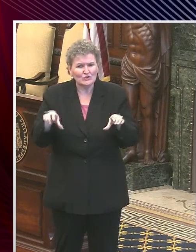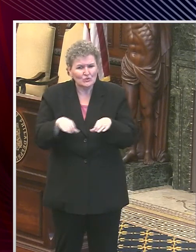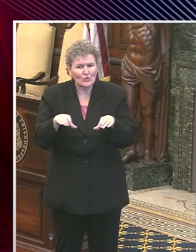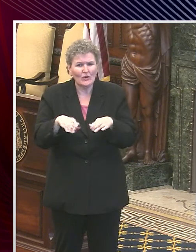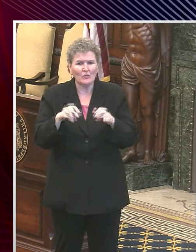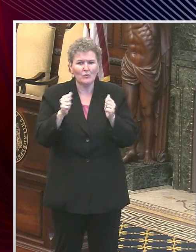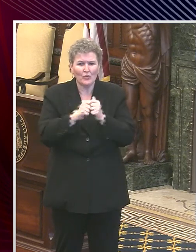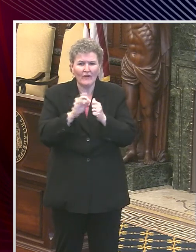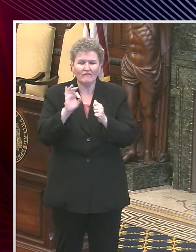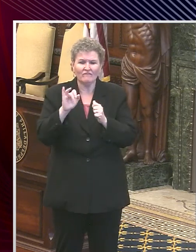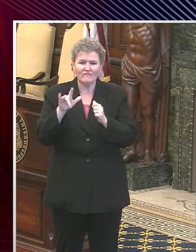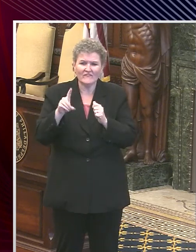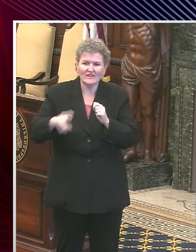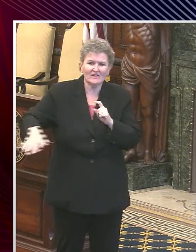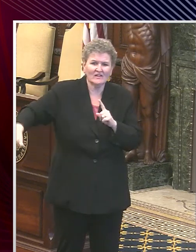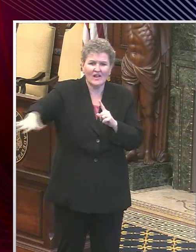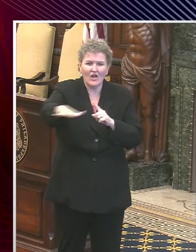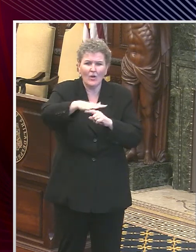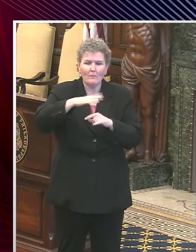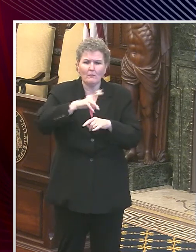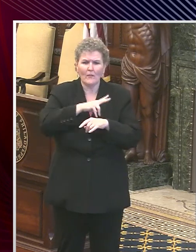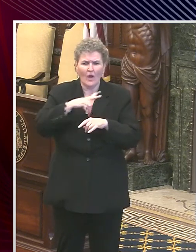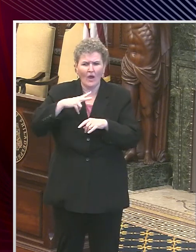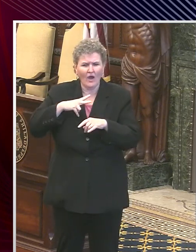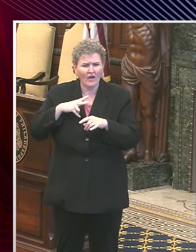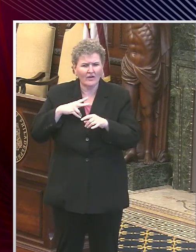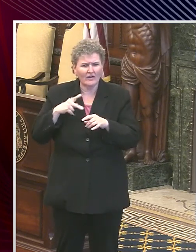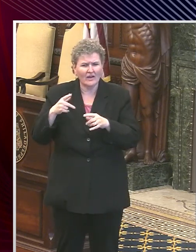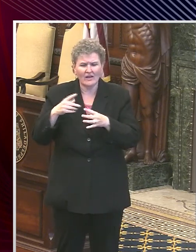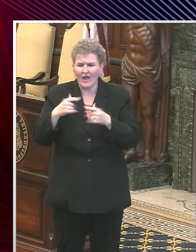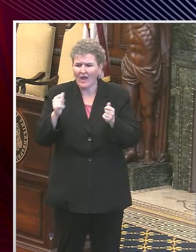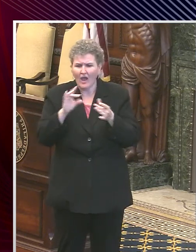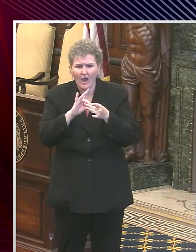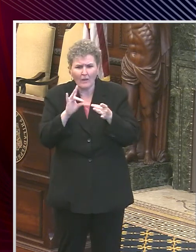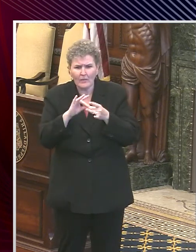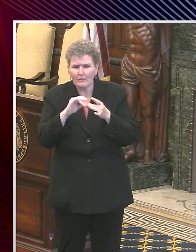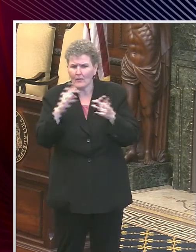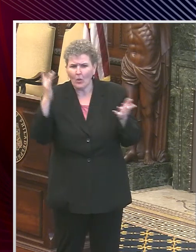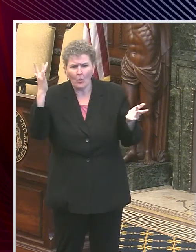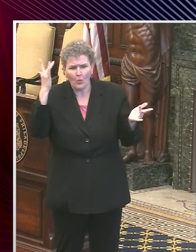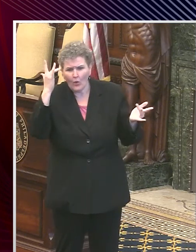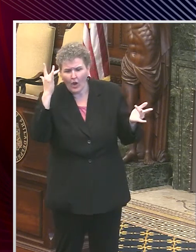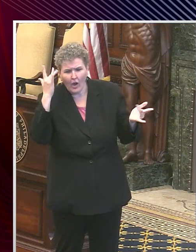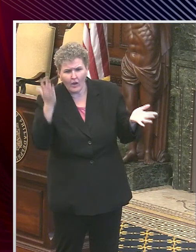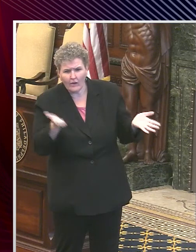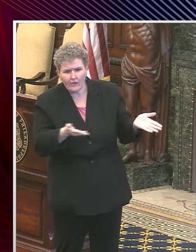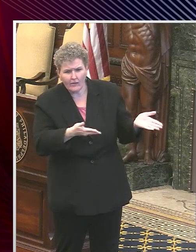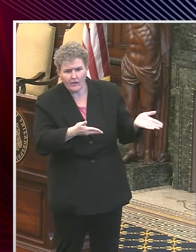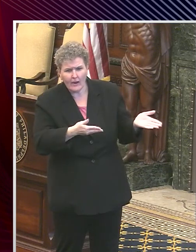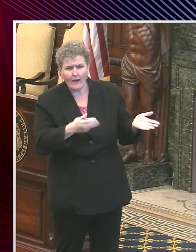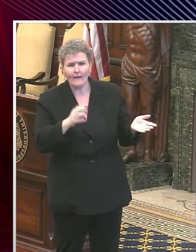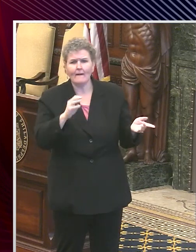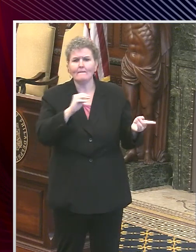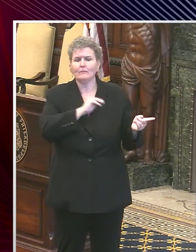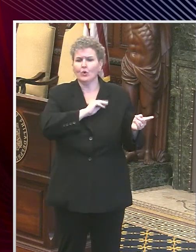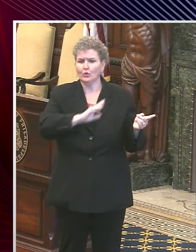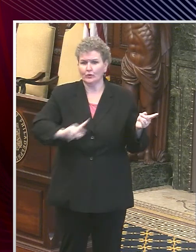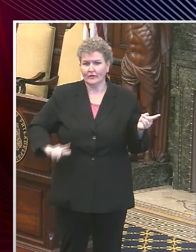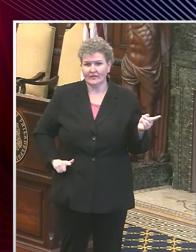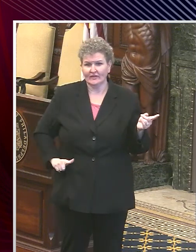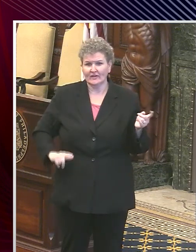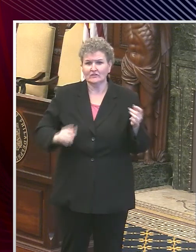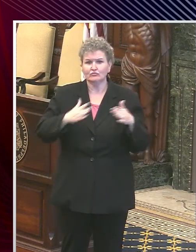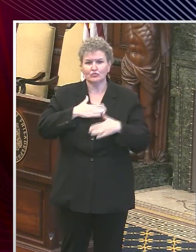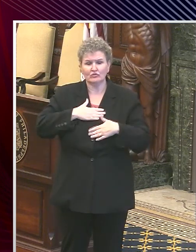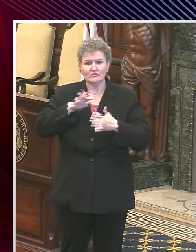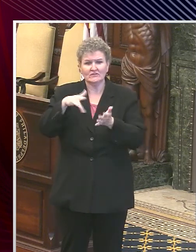their park. Is there any comment on why there's the Martin Luther King Recreation Center